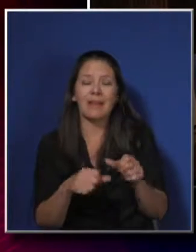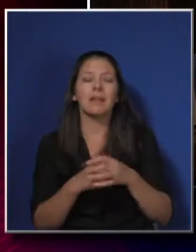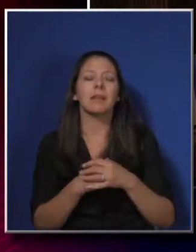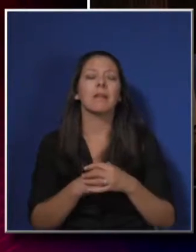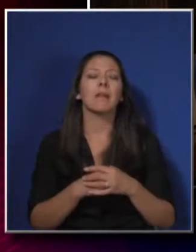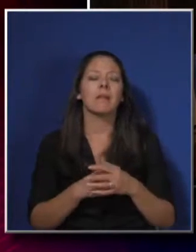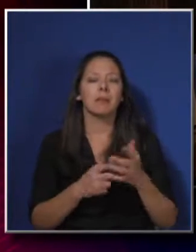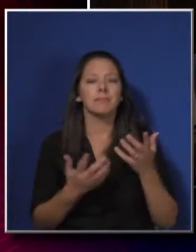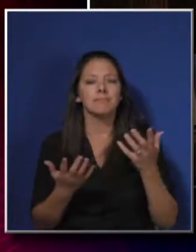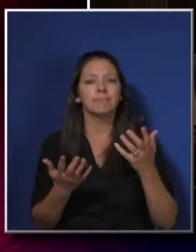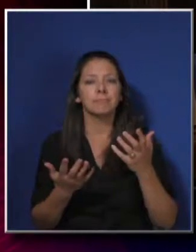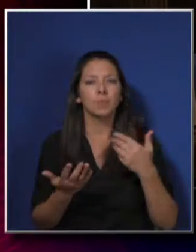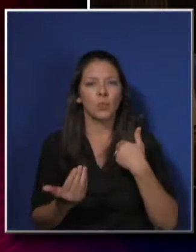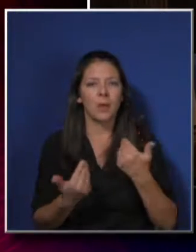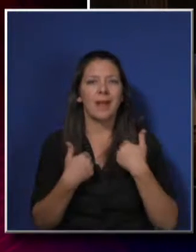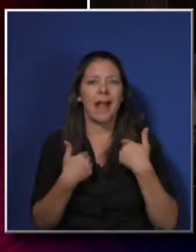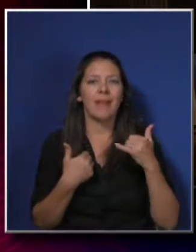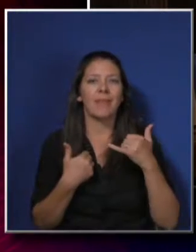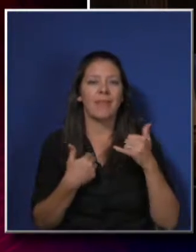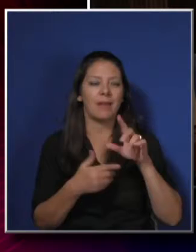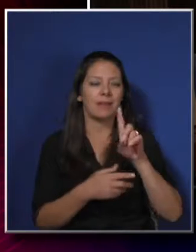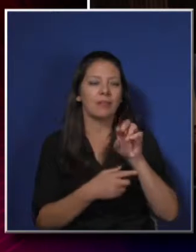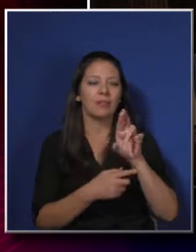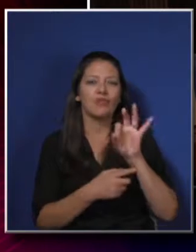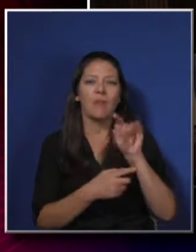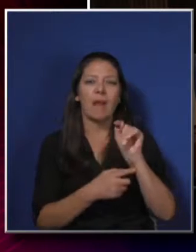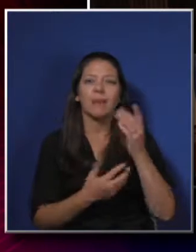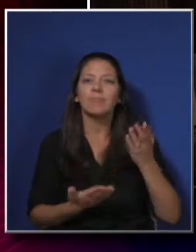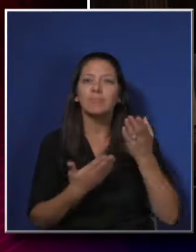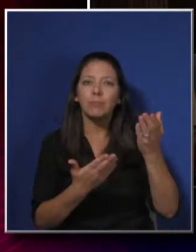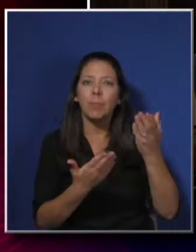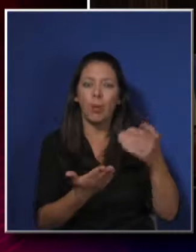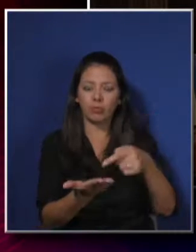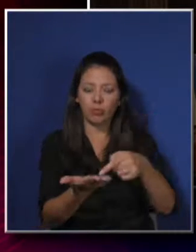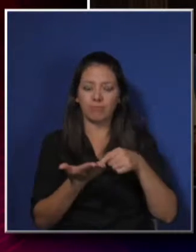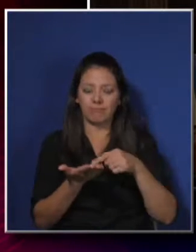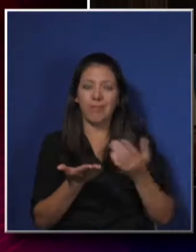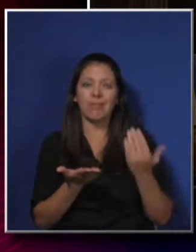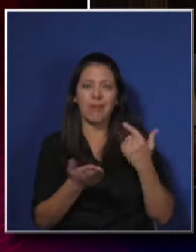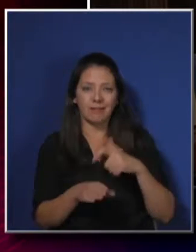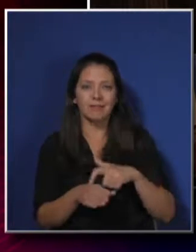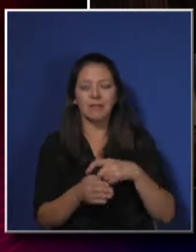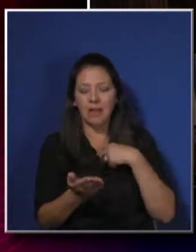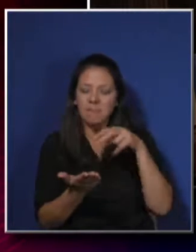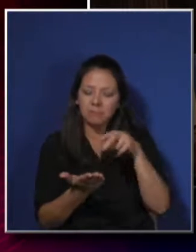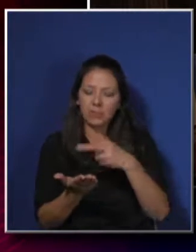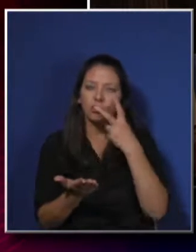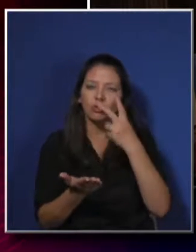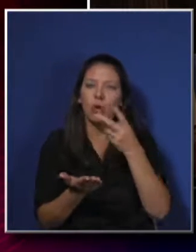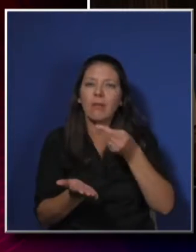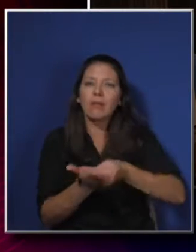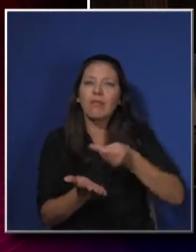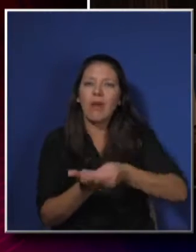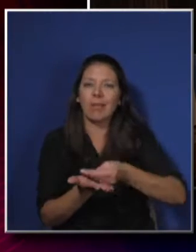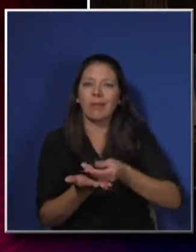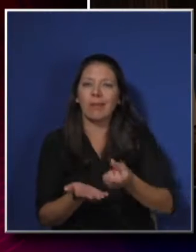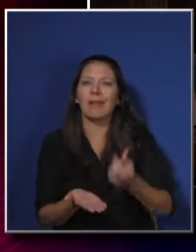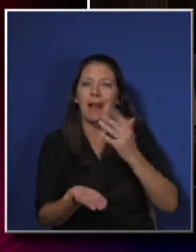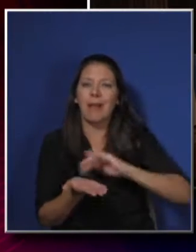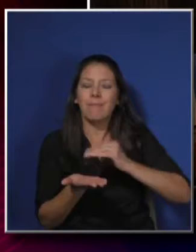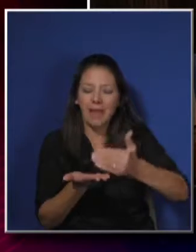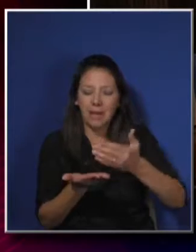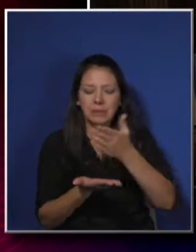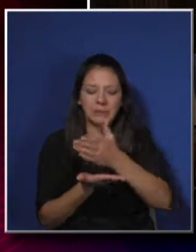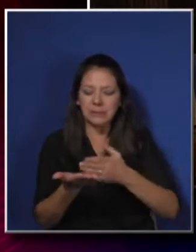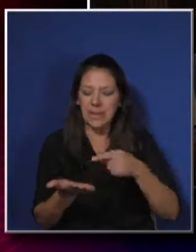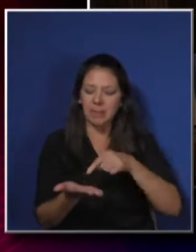We got that kind of draft proposal last time, and we saw some of the dollar amounts that were there. They were a little bit out of